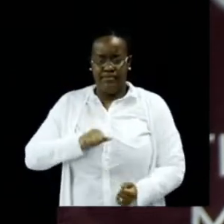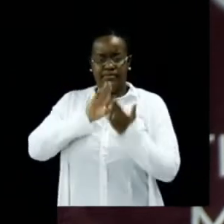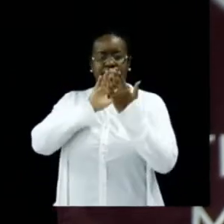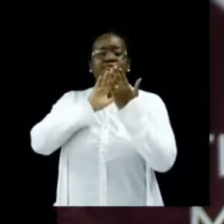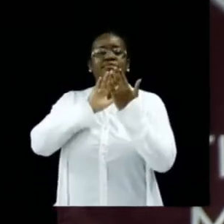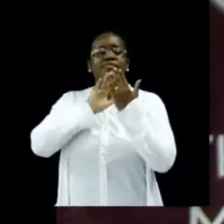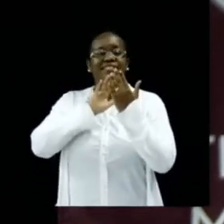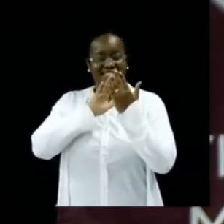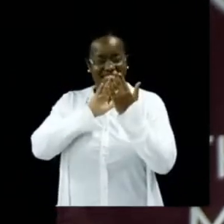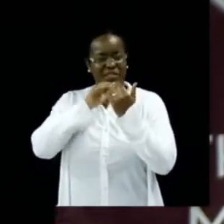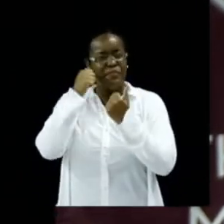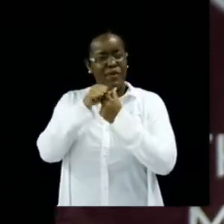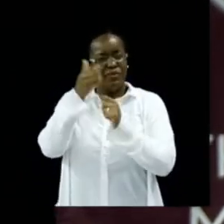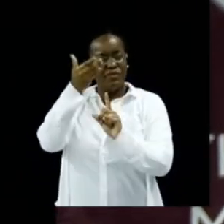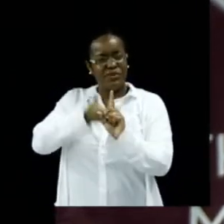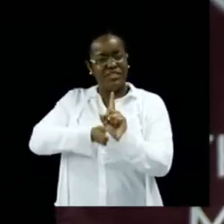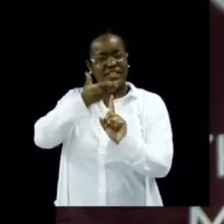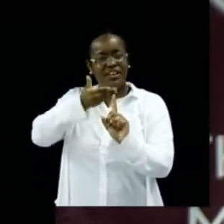Extraordinary.